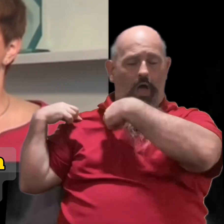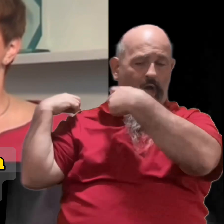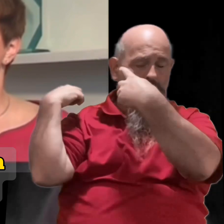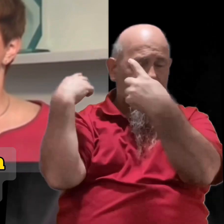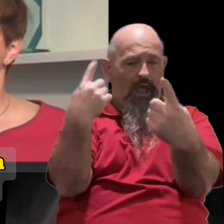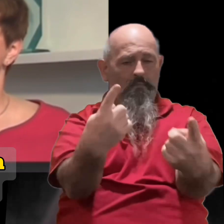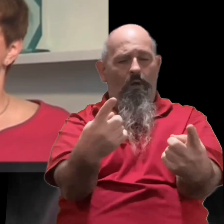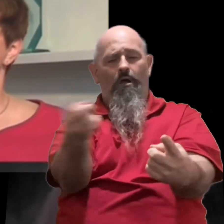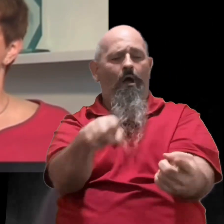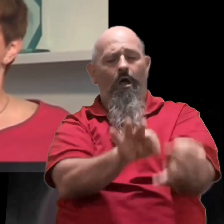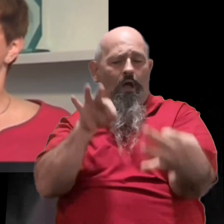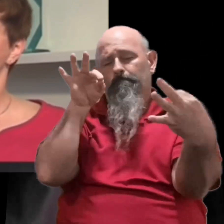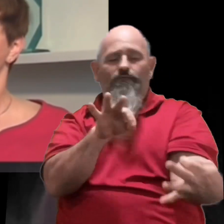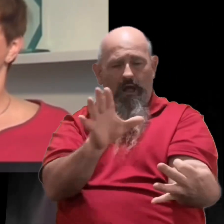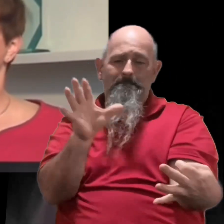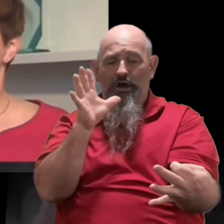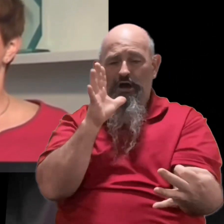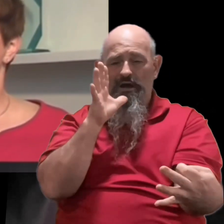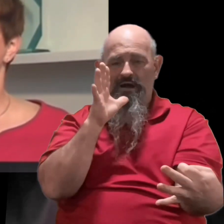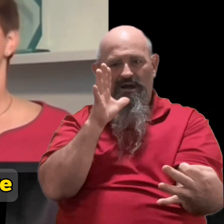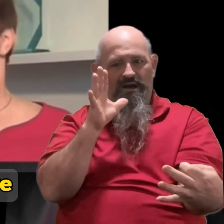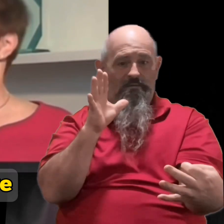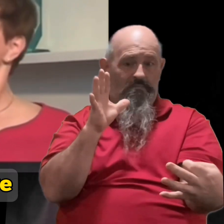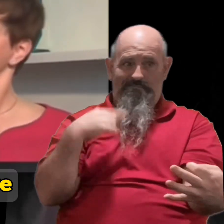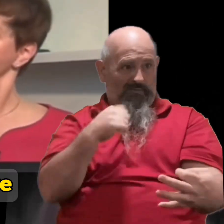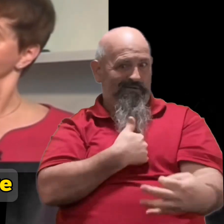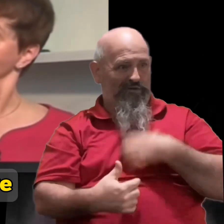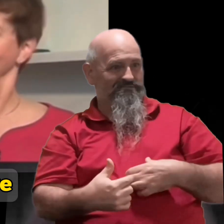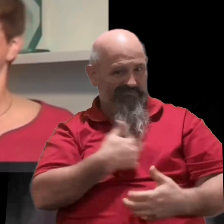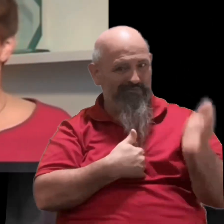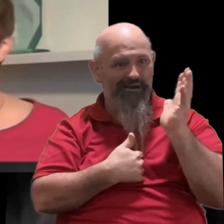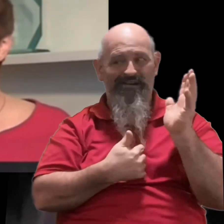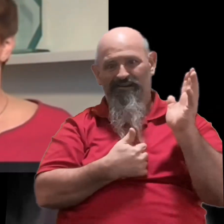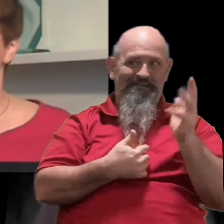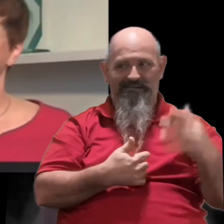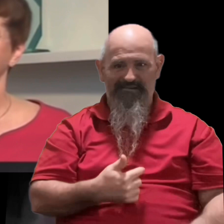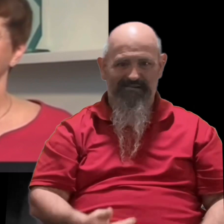time too. They're perfect mothers. Don't we wish we were?